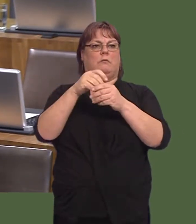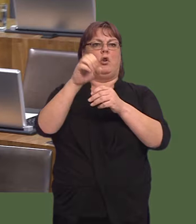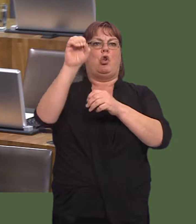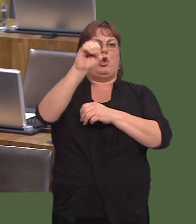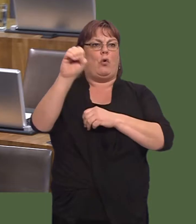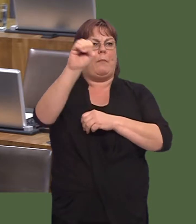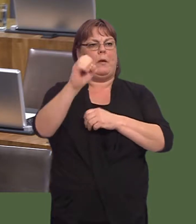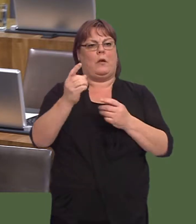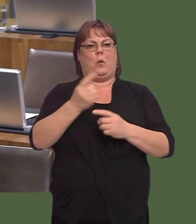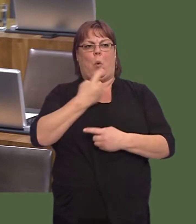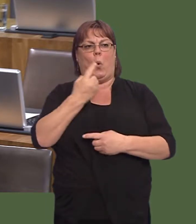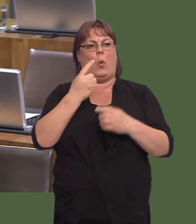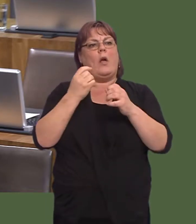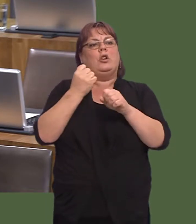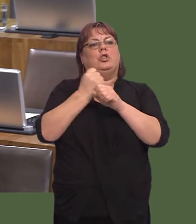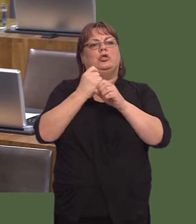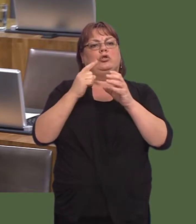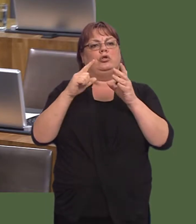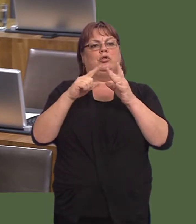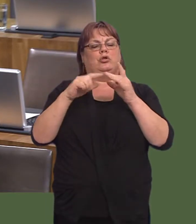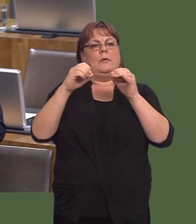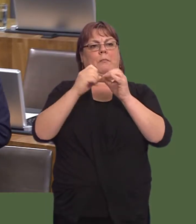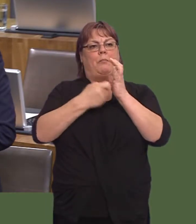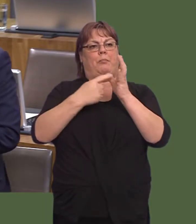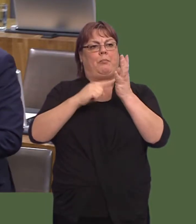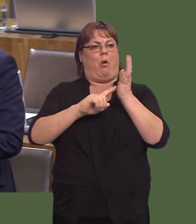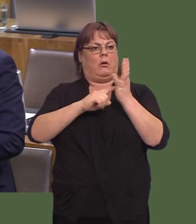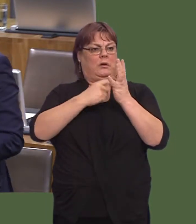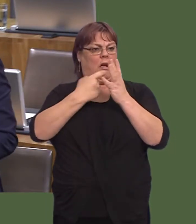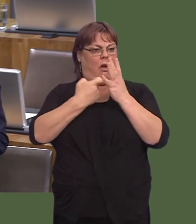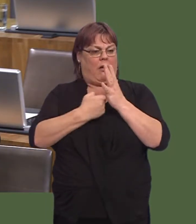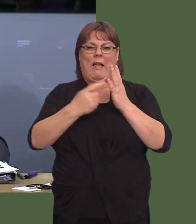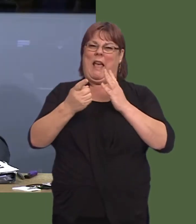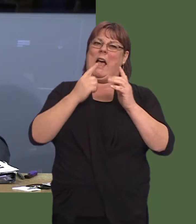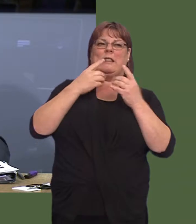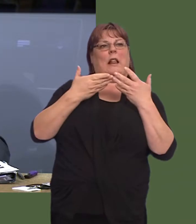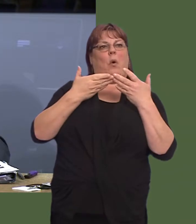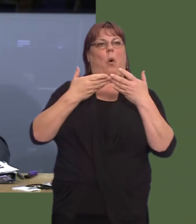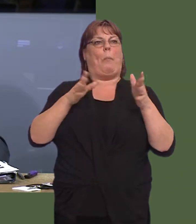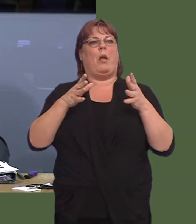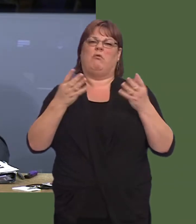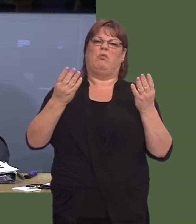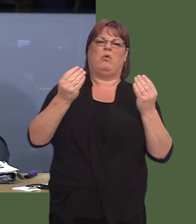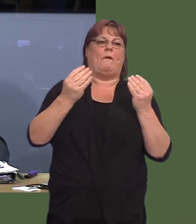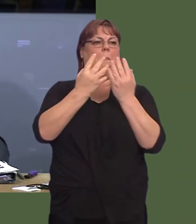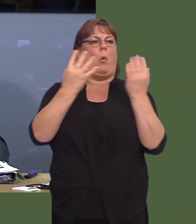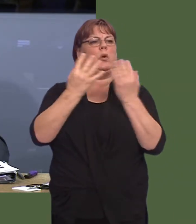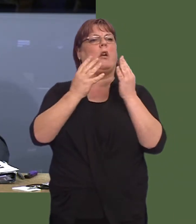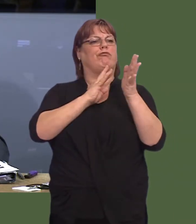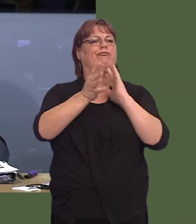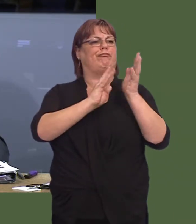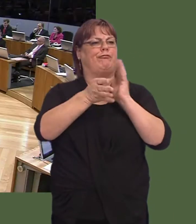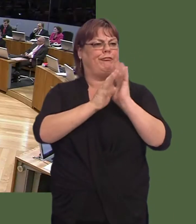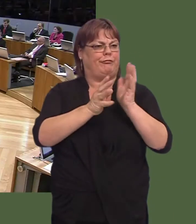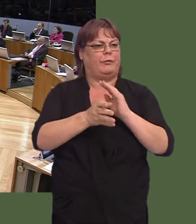Gibraltar. And that border is very, very hard. It's far from being a soft border. And really, you seem to be reading out the statement that you should have delivered yesterday afternoon,